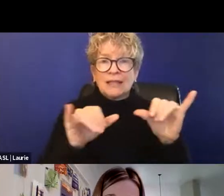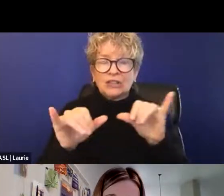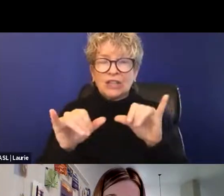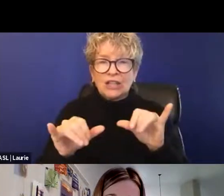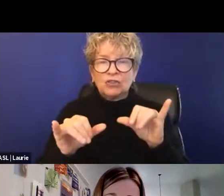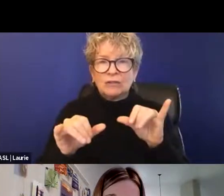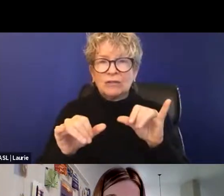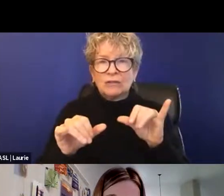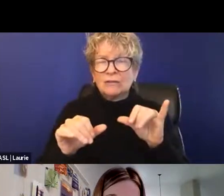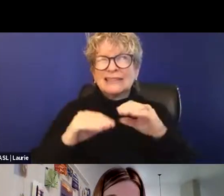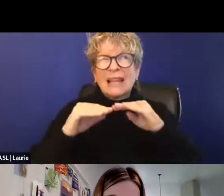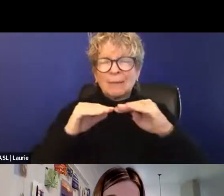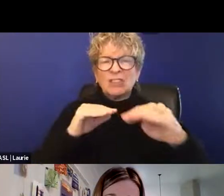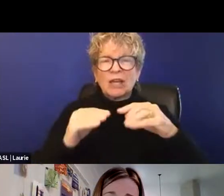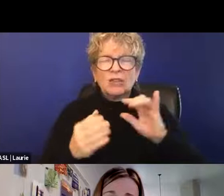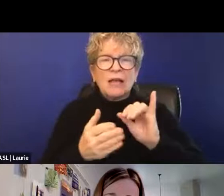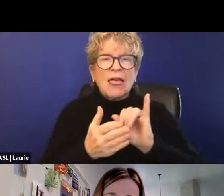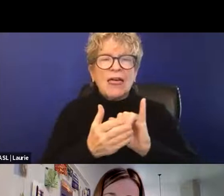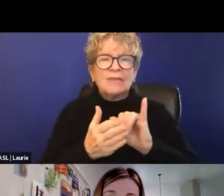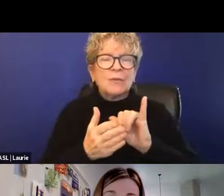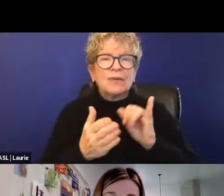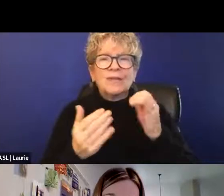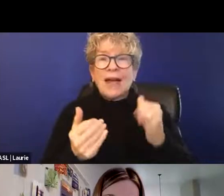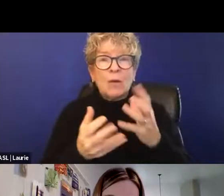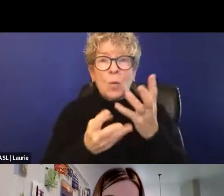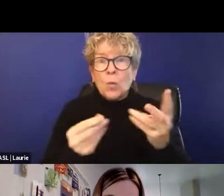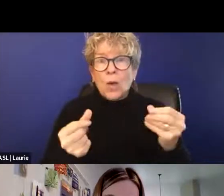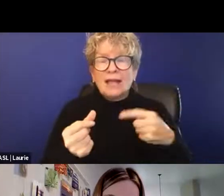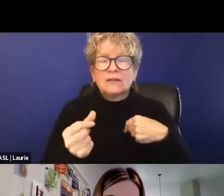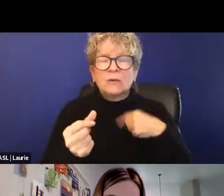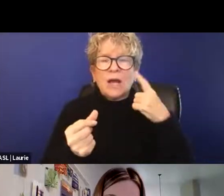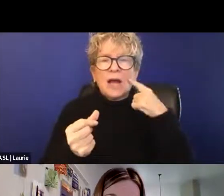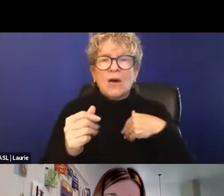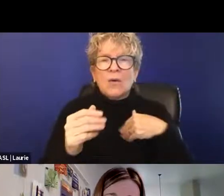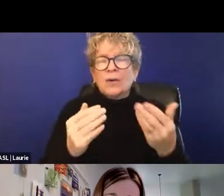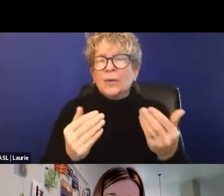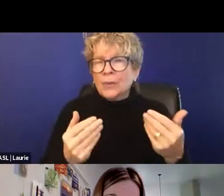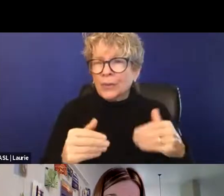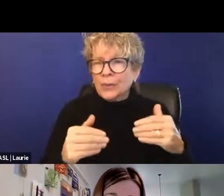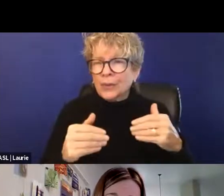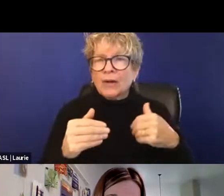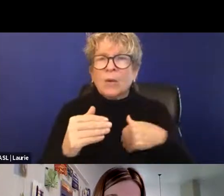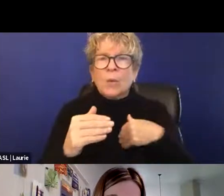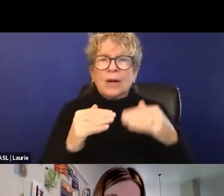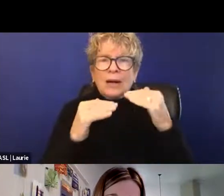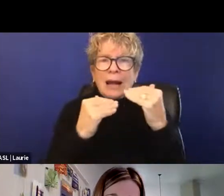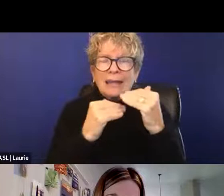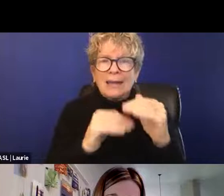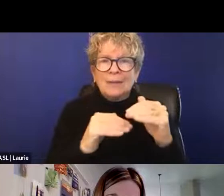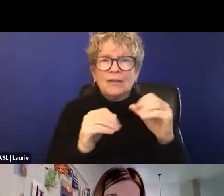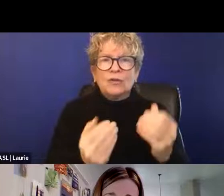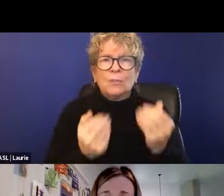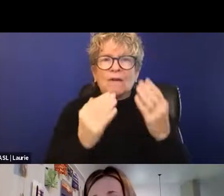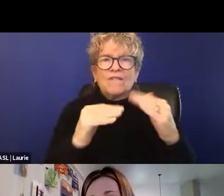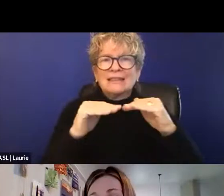are really limited in only being able to provide those stabilization services to kids with Medicaid. And I think that's a huge gap and a